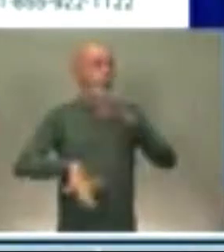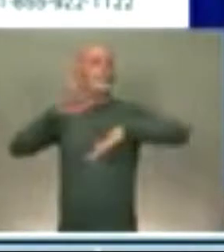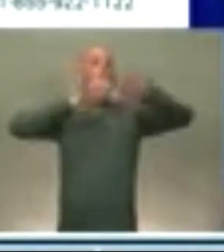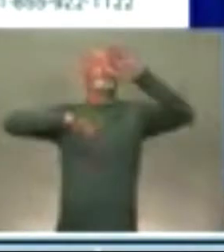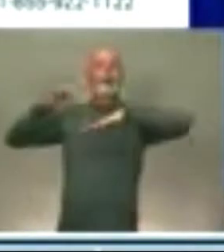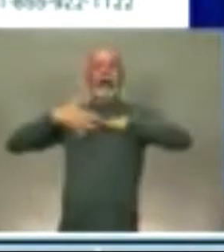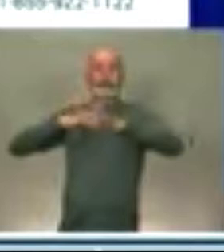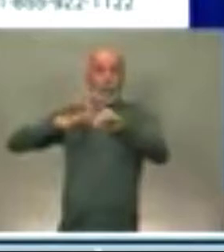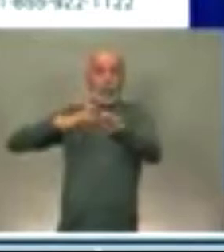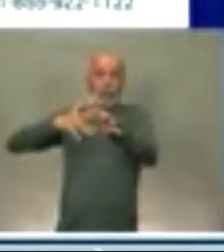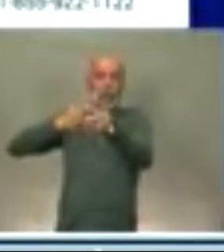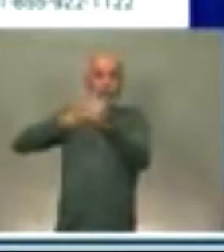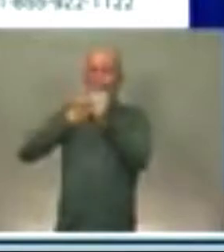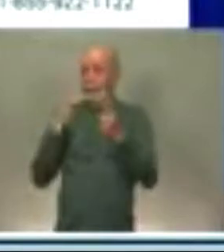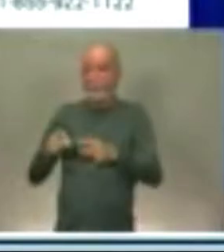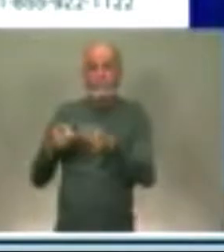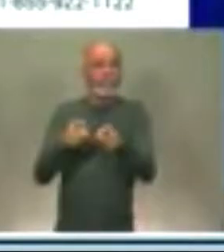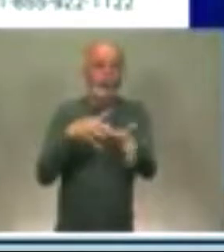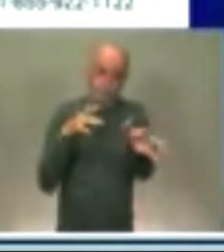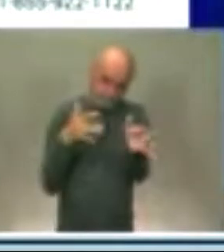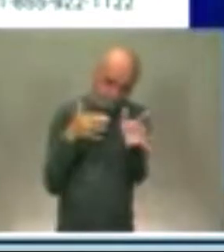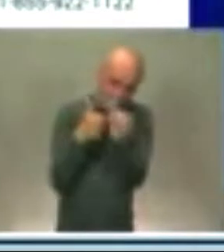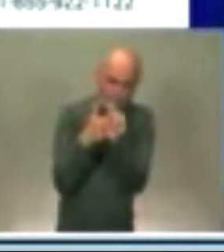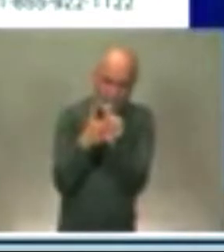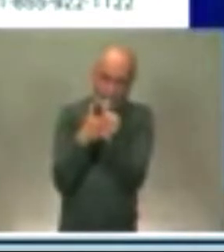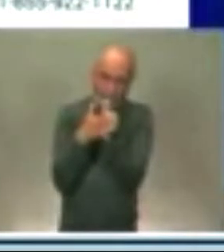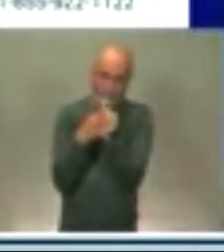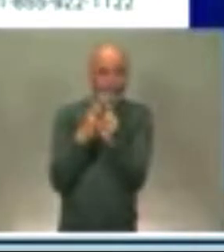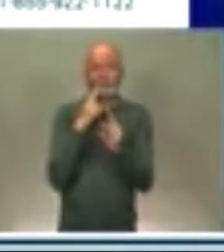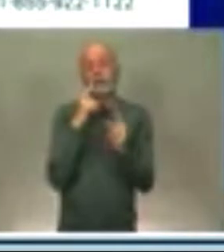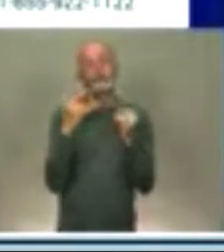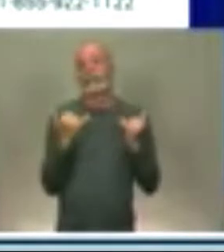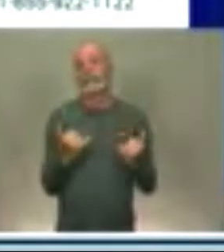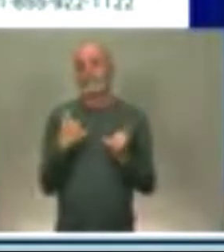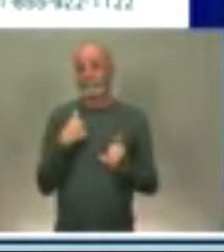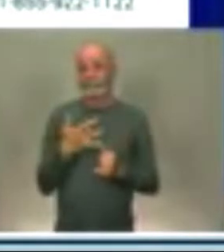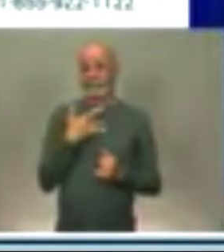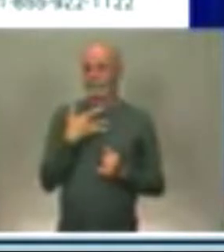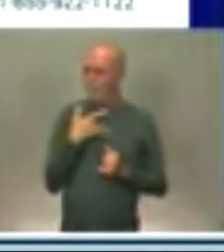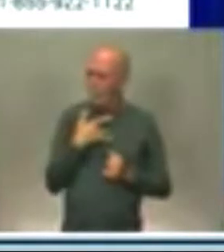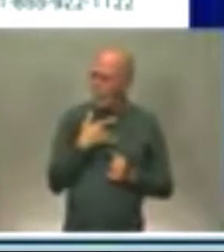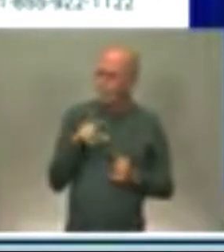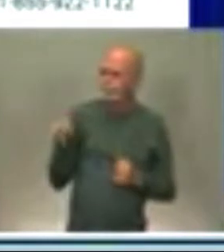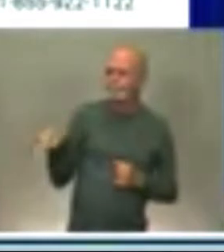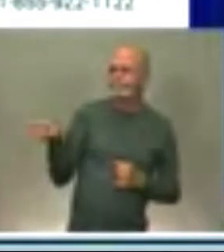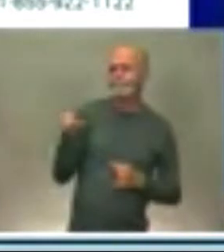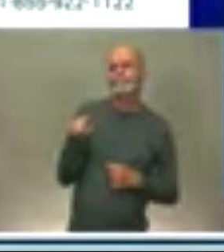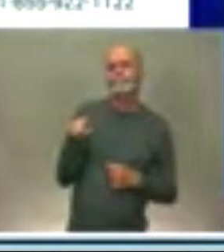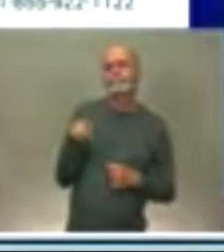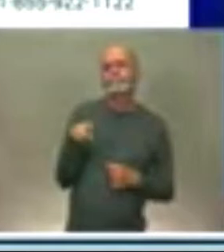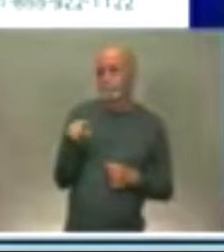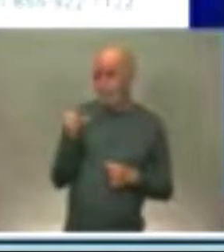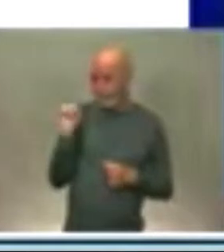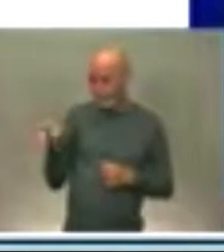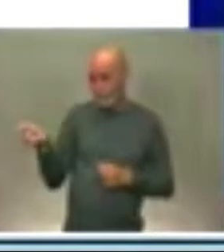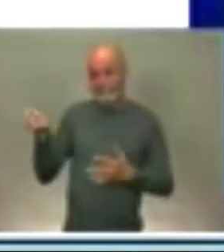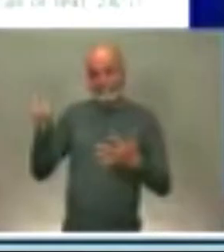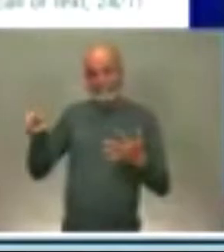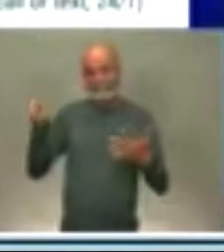and that would be one of them. But my position all along has been to the extent that there is a need for paid sick